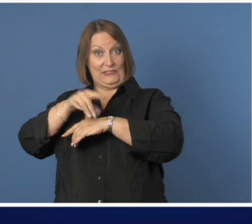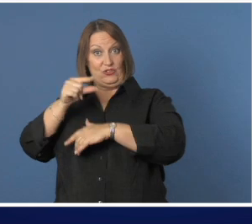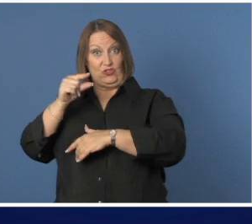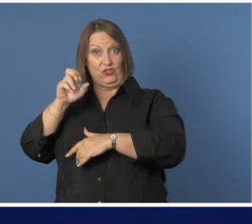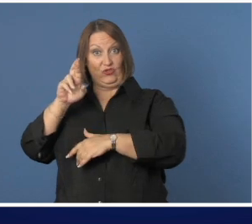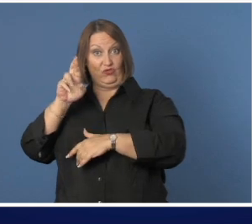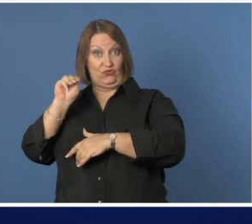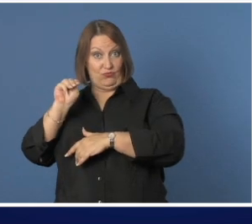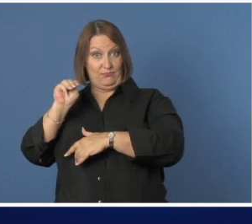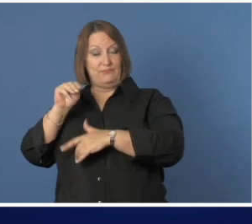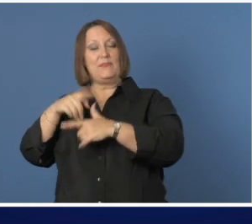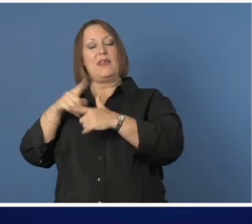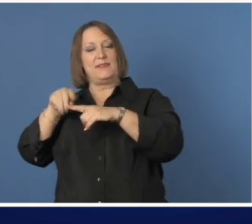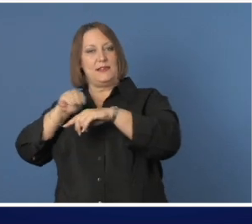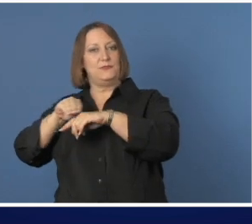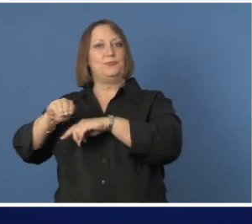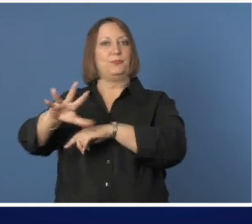H2N1